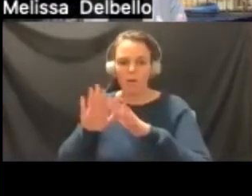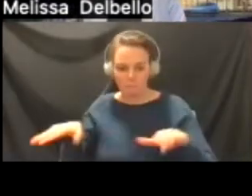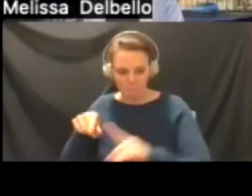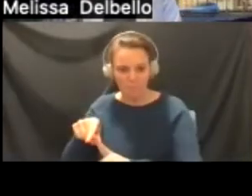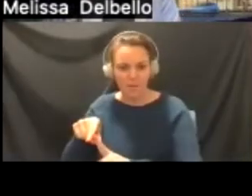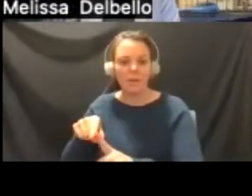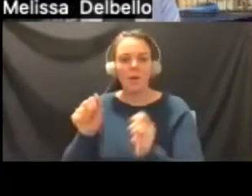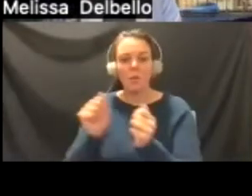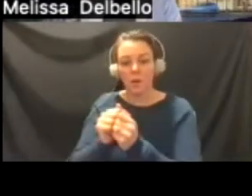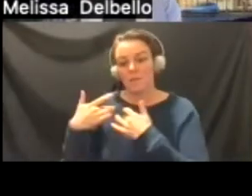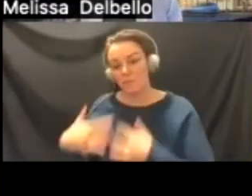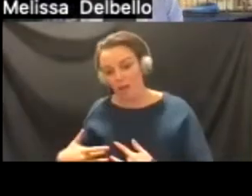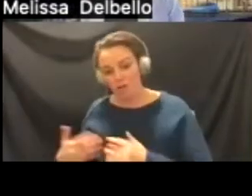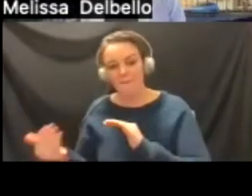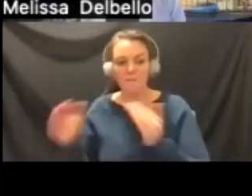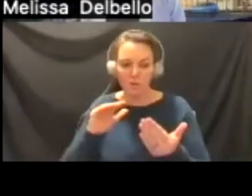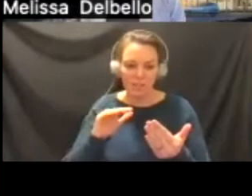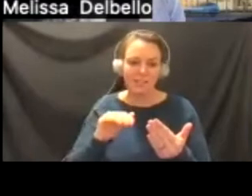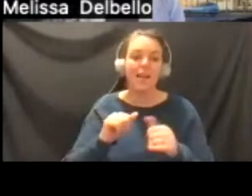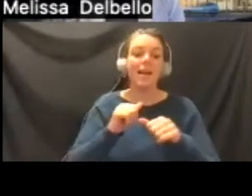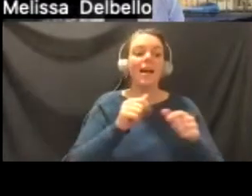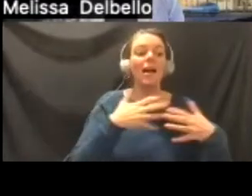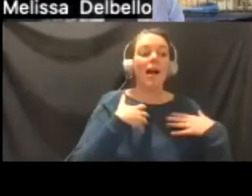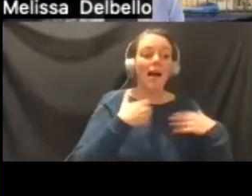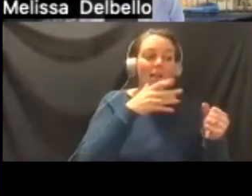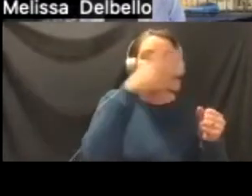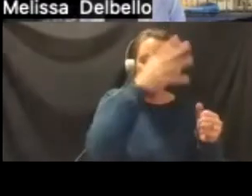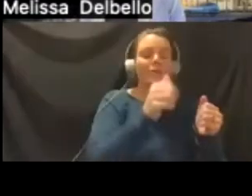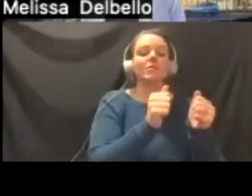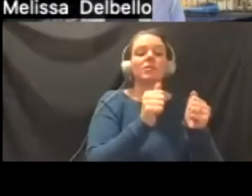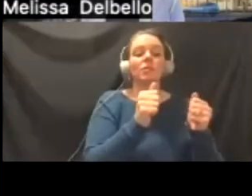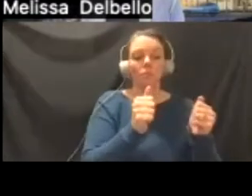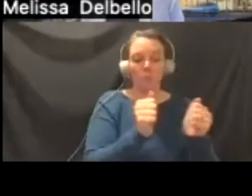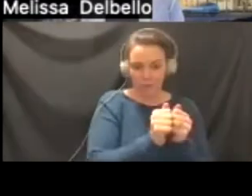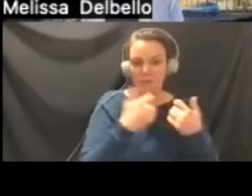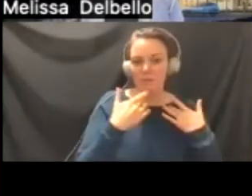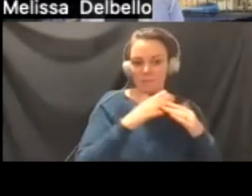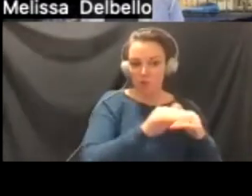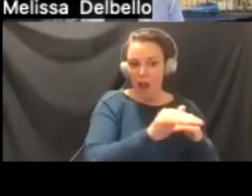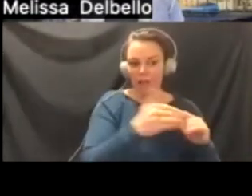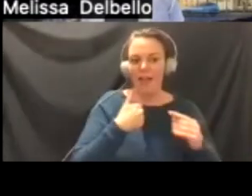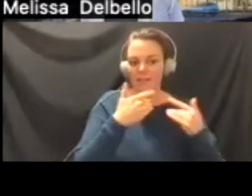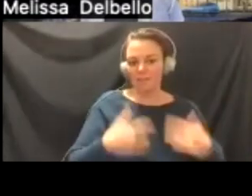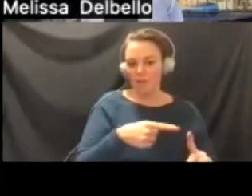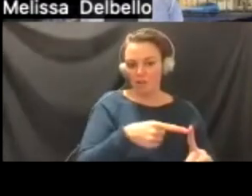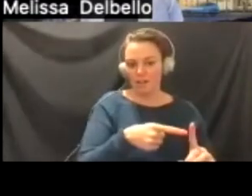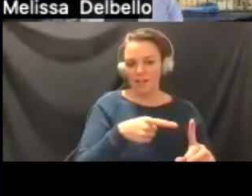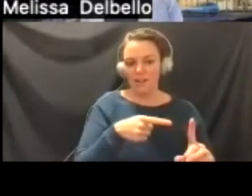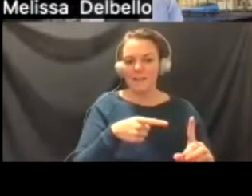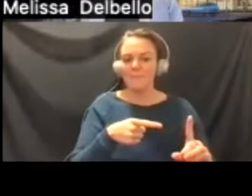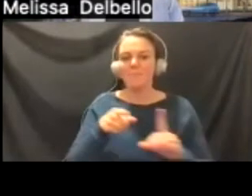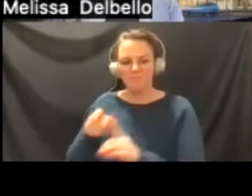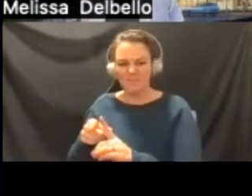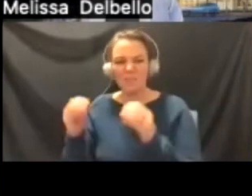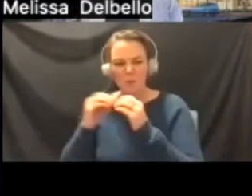depression versus the non-bipolar offspring who had depression. And it was a more severe depression, a lot